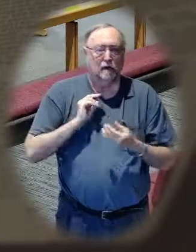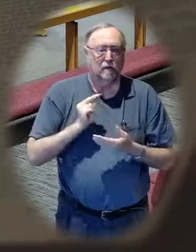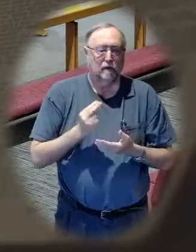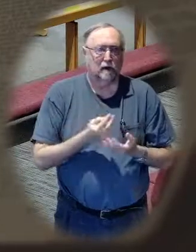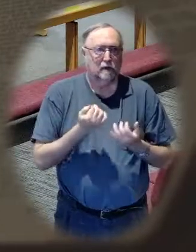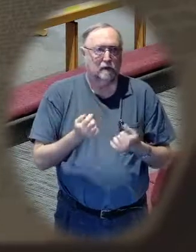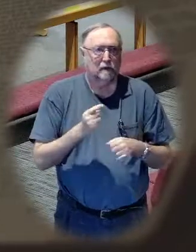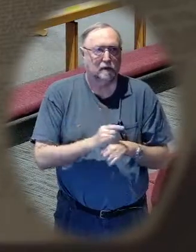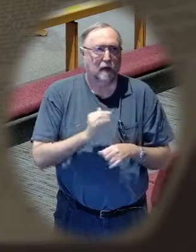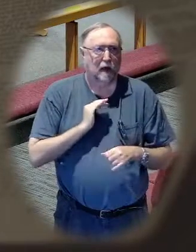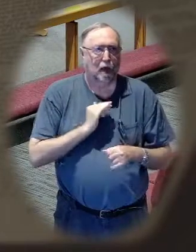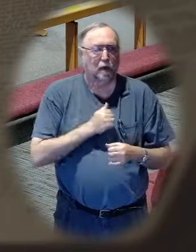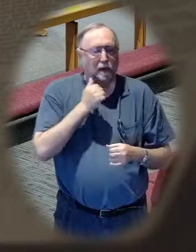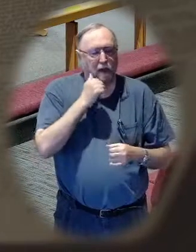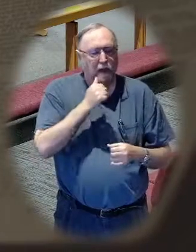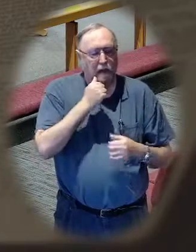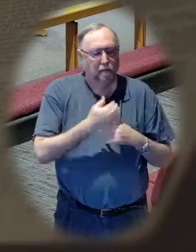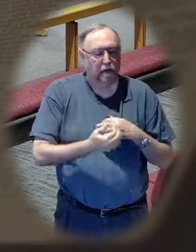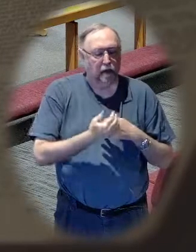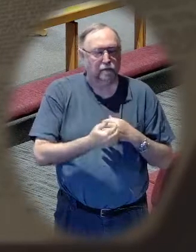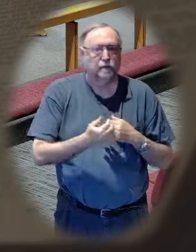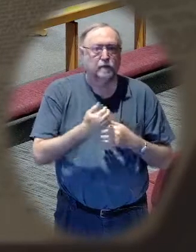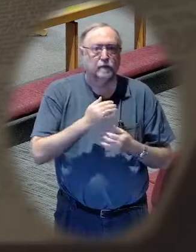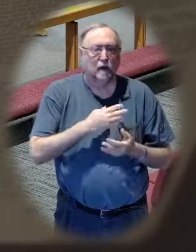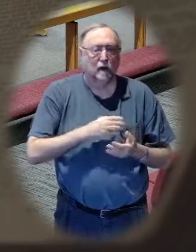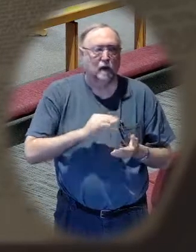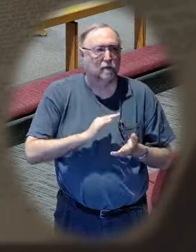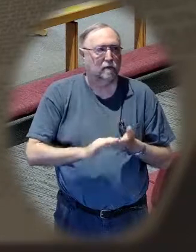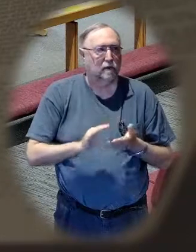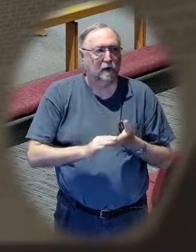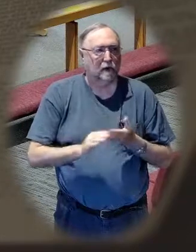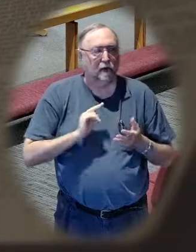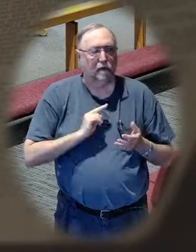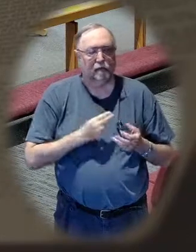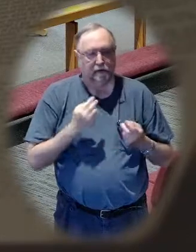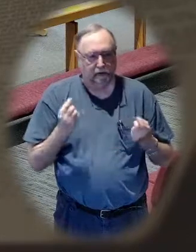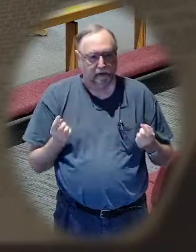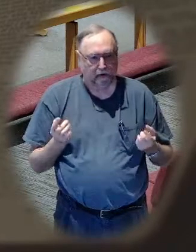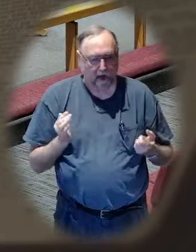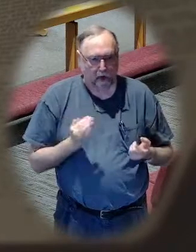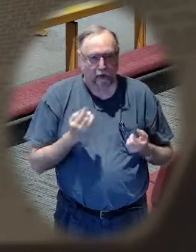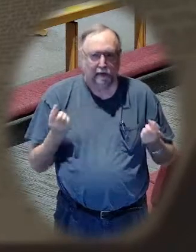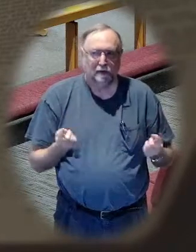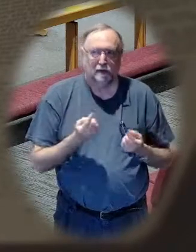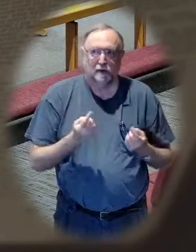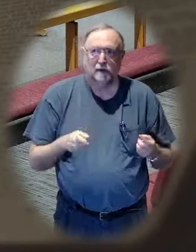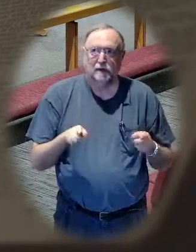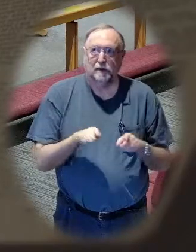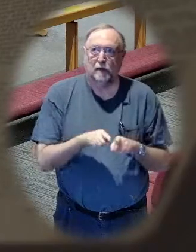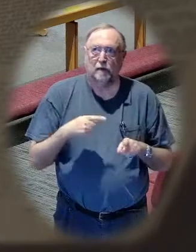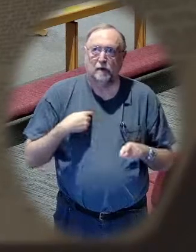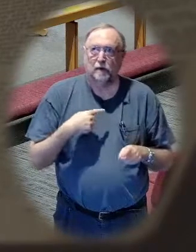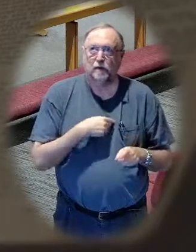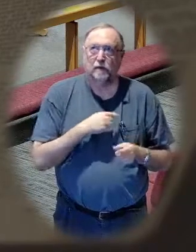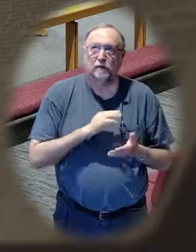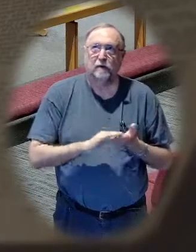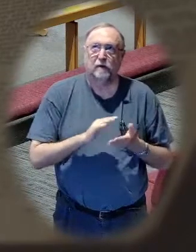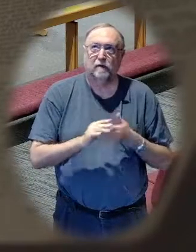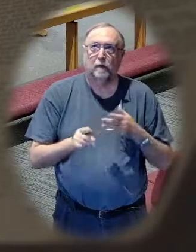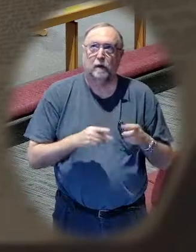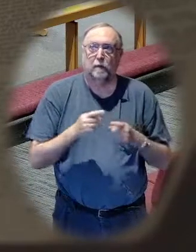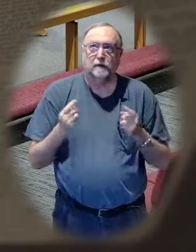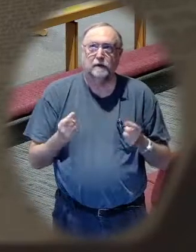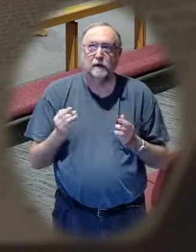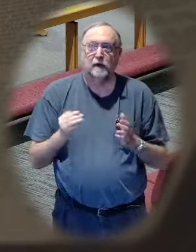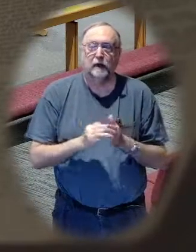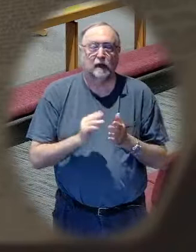day our daily bread, and forgive us our trespasses, as we forgive those who trespass against us. And lead